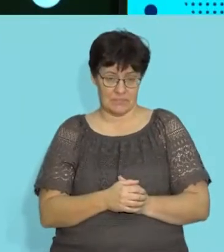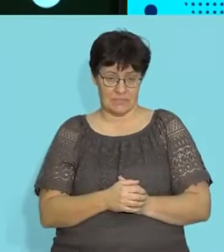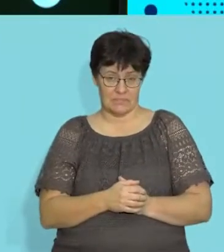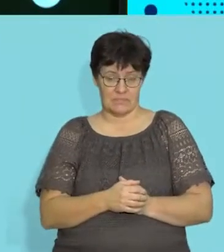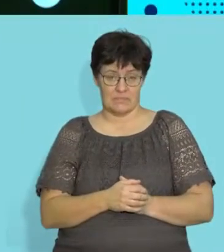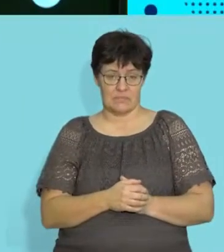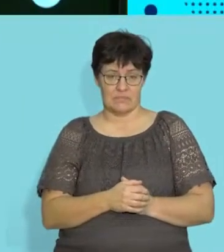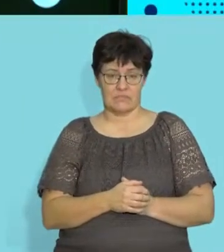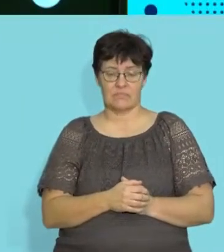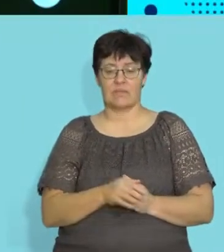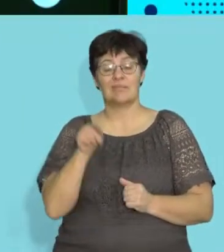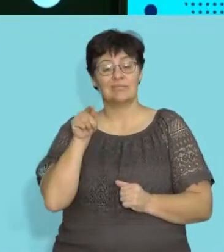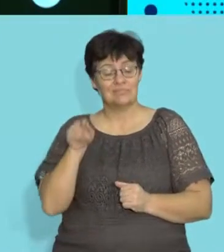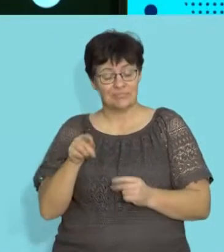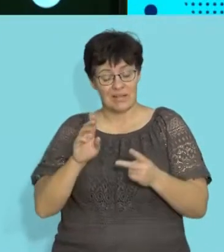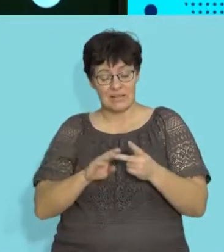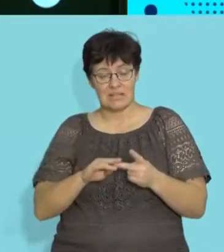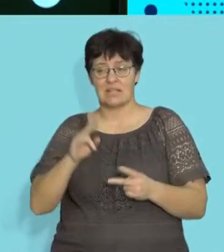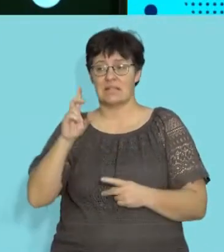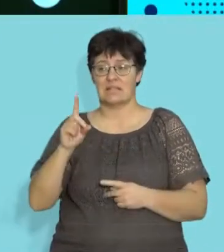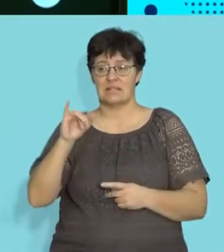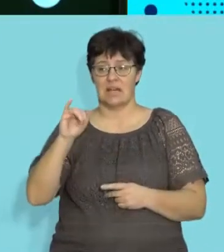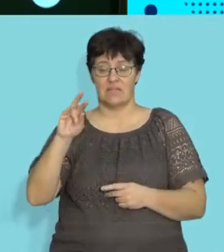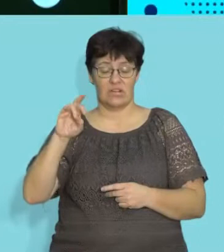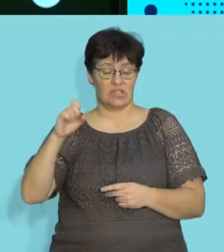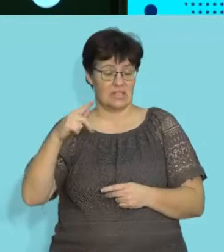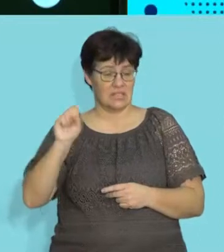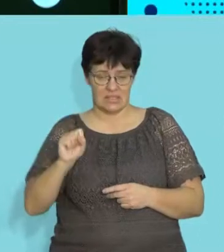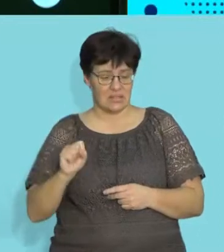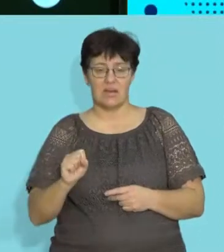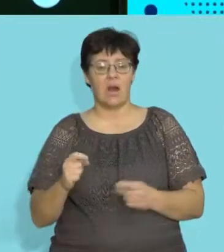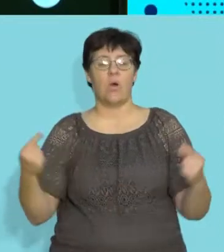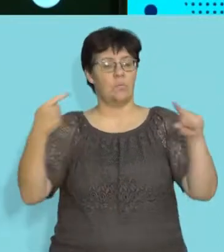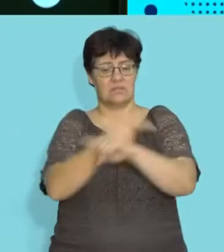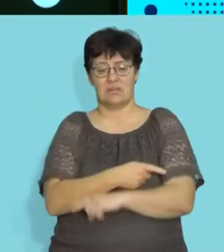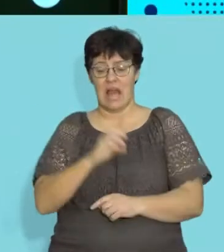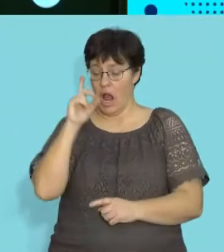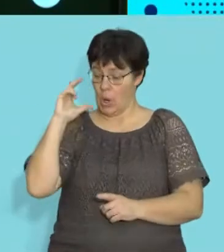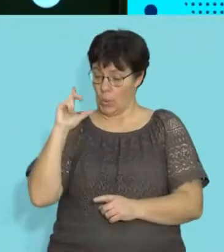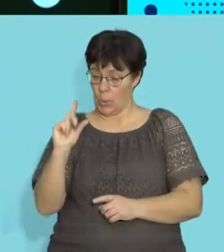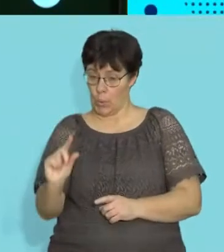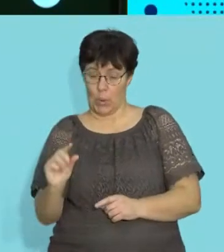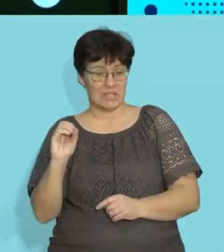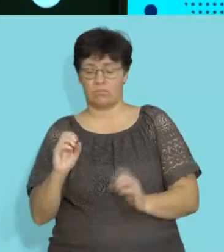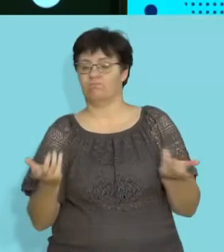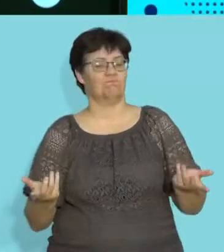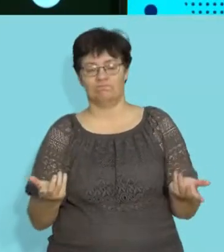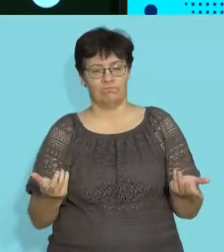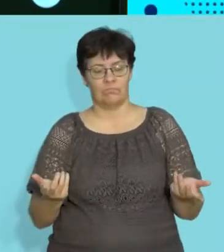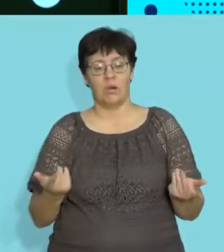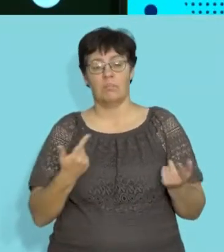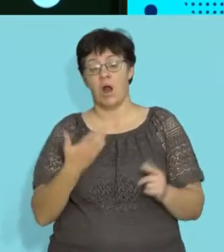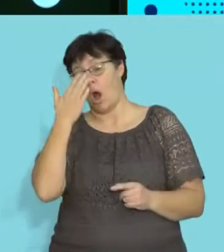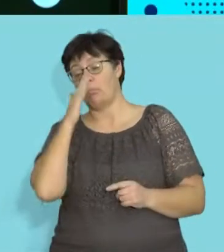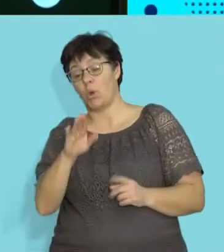A divergent series does the complete opposite. The terms are not getting closer and closer to 0 and the series is